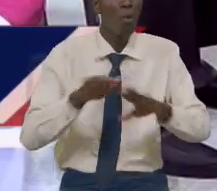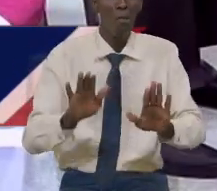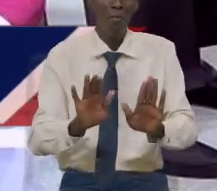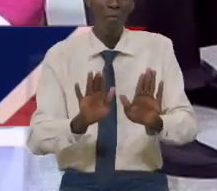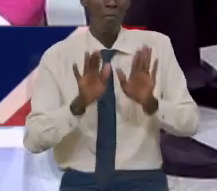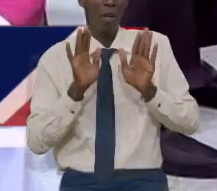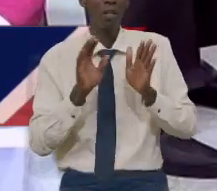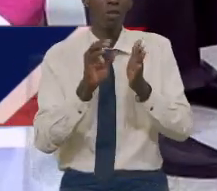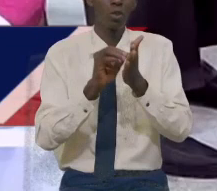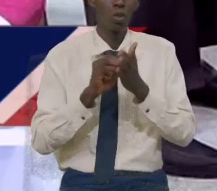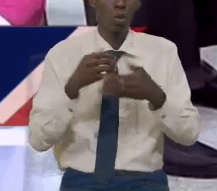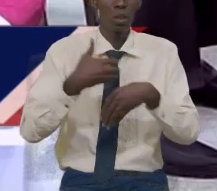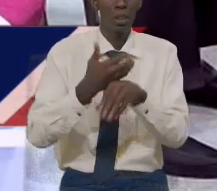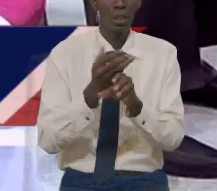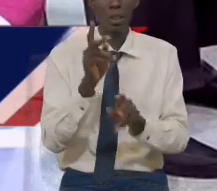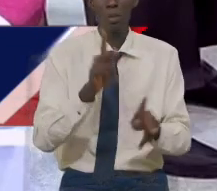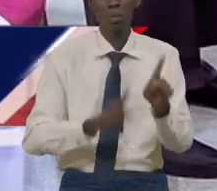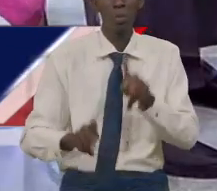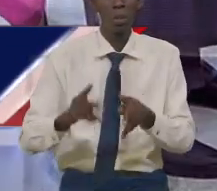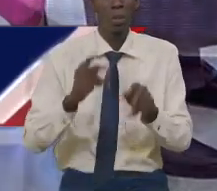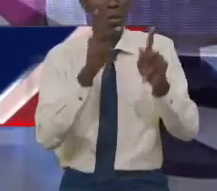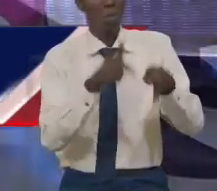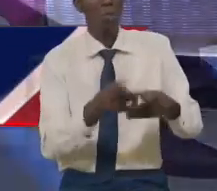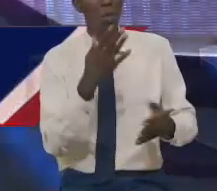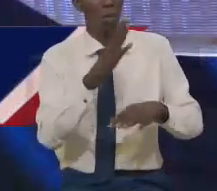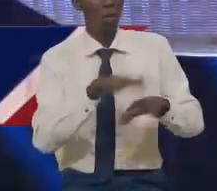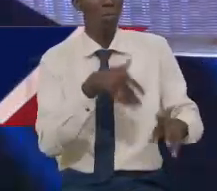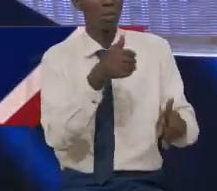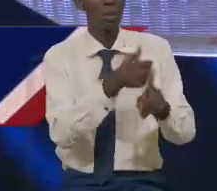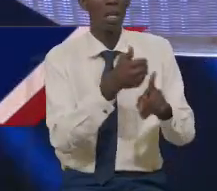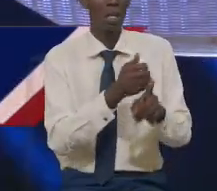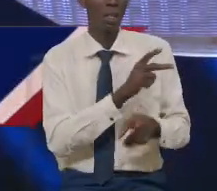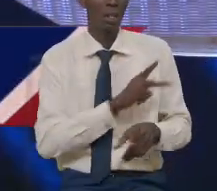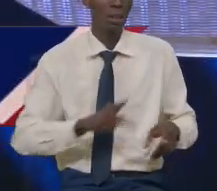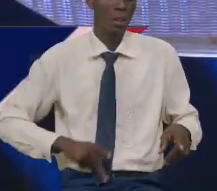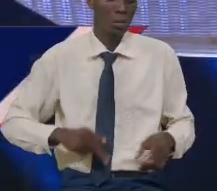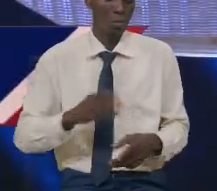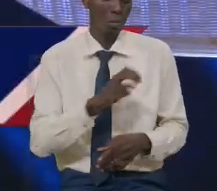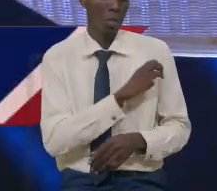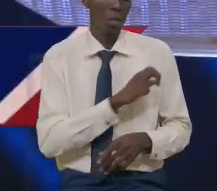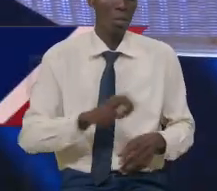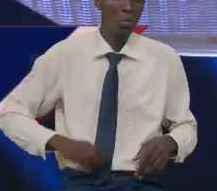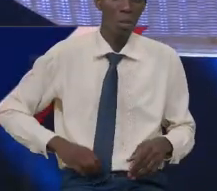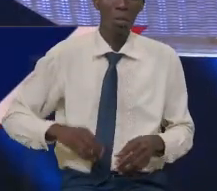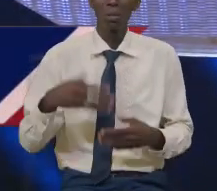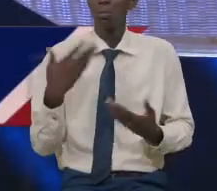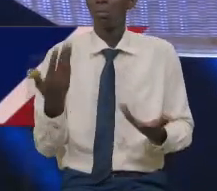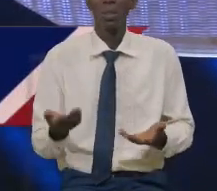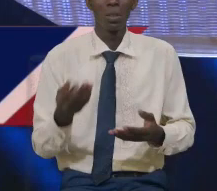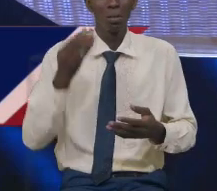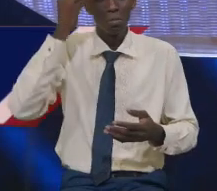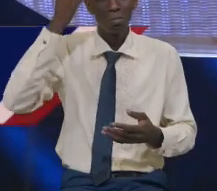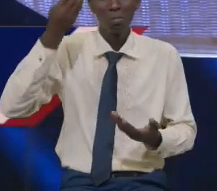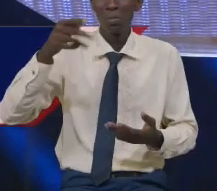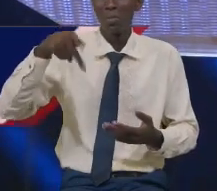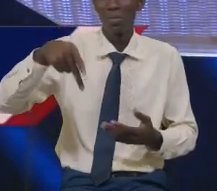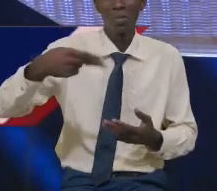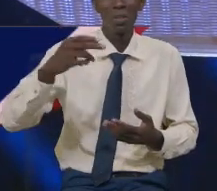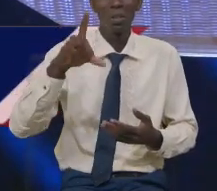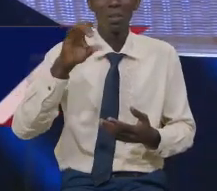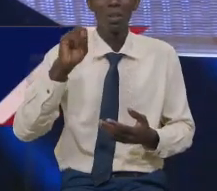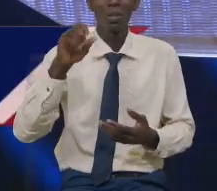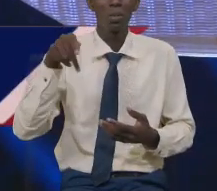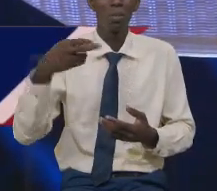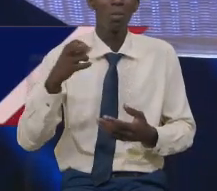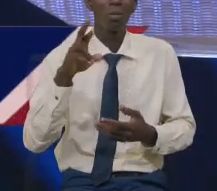creatures. The creature may call himself a king, an emperor, a philosopher, a great man, a man